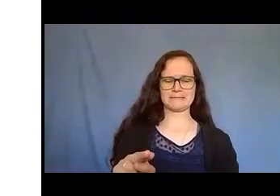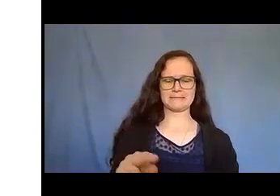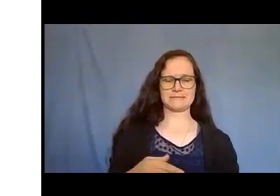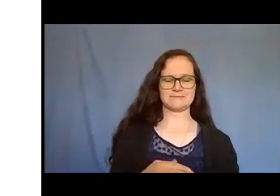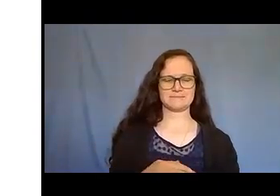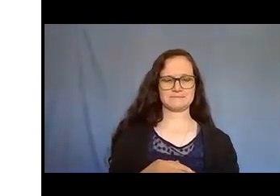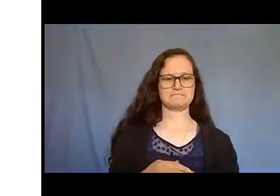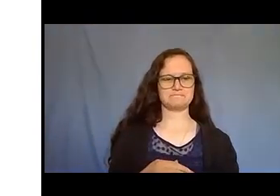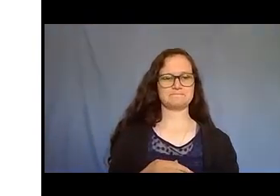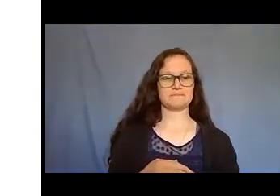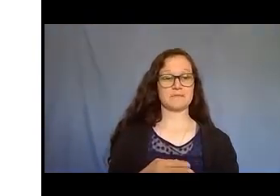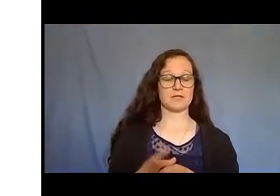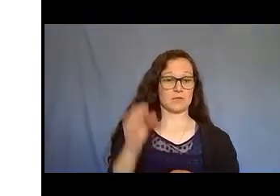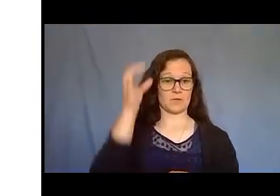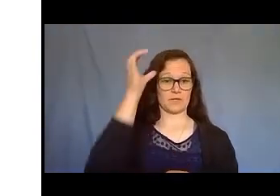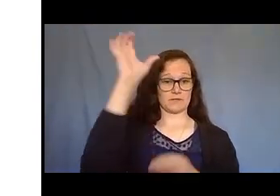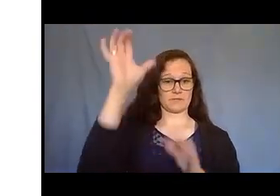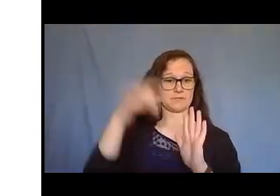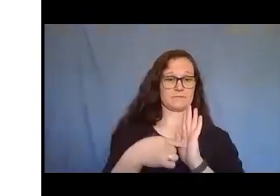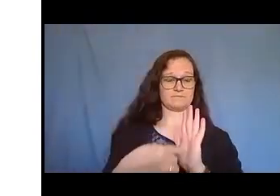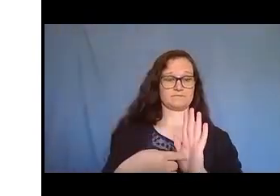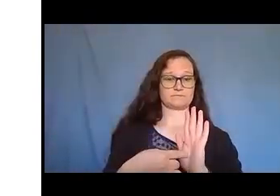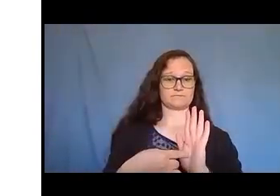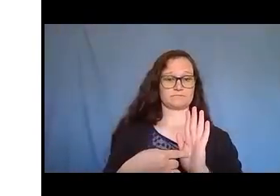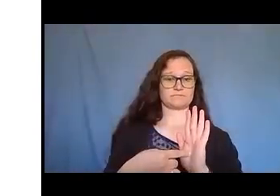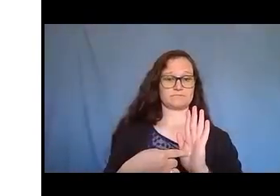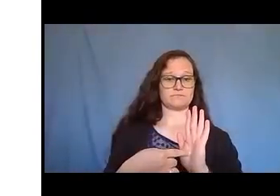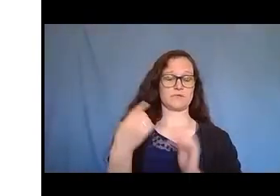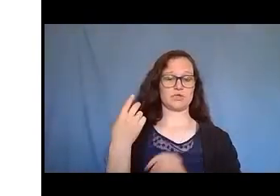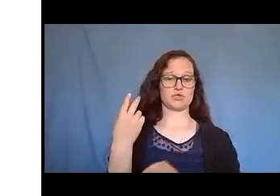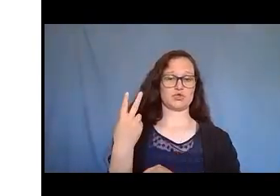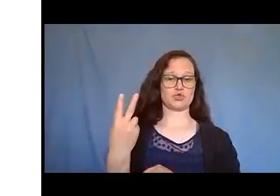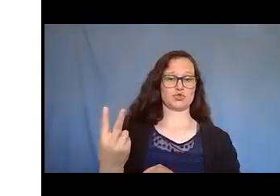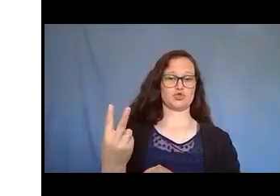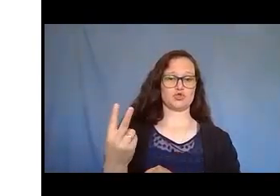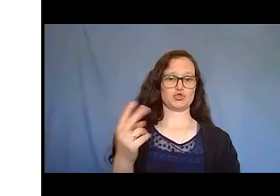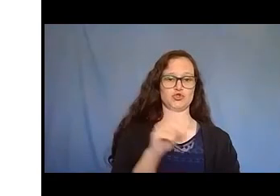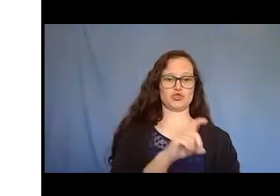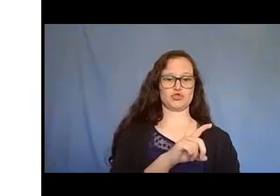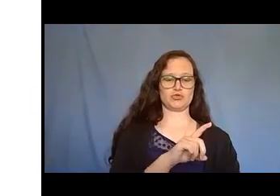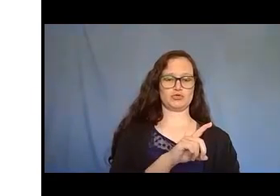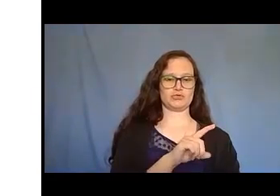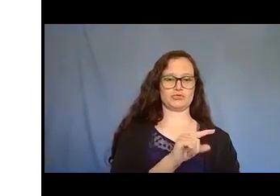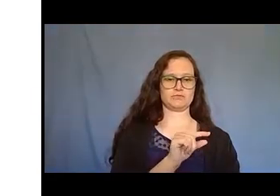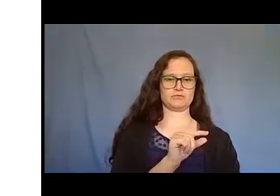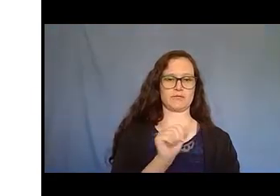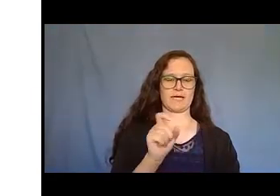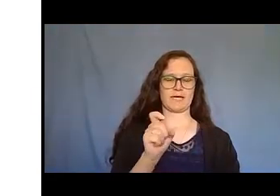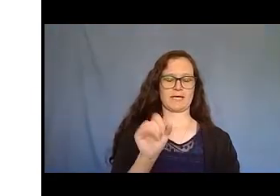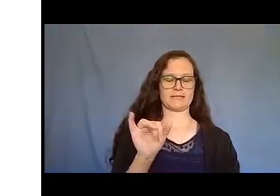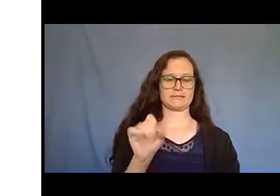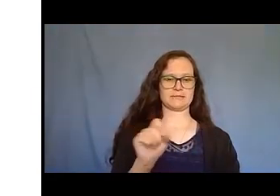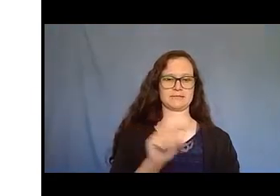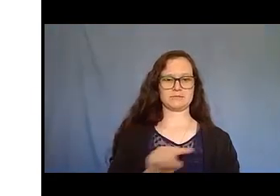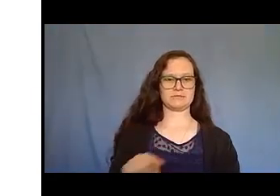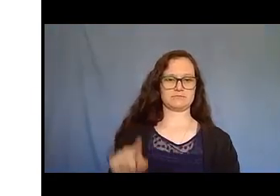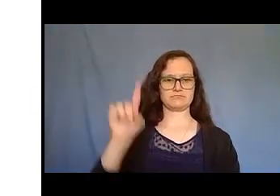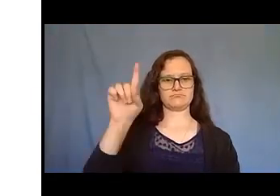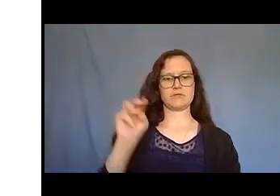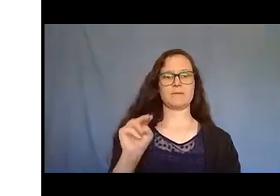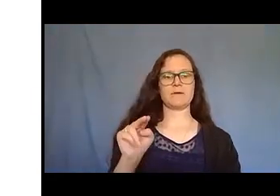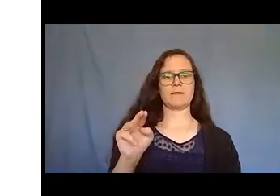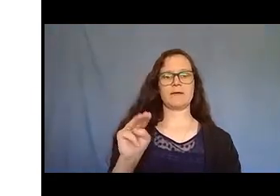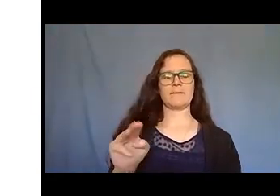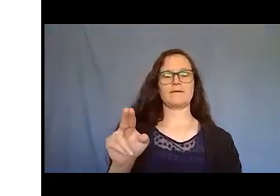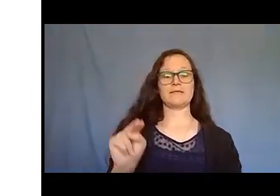conceptual model will be aligned on two axes, the first being related to manganese availability in the subsurface. And the positive extreme